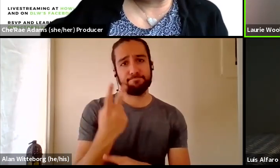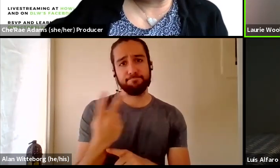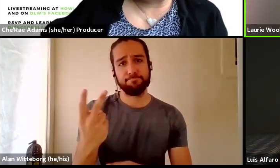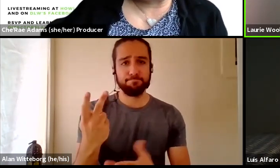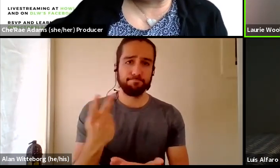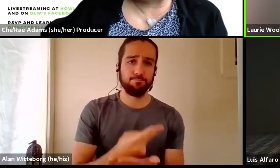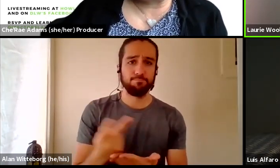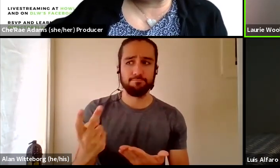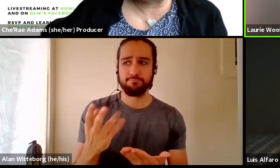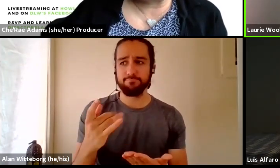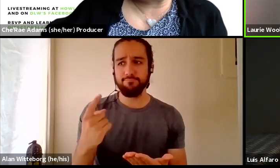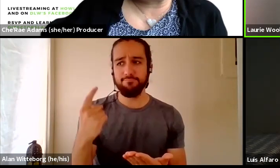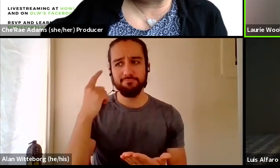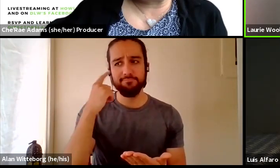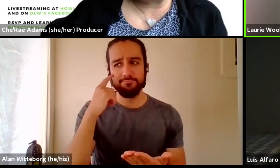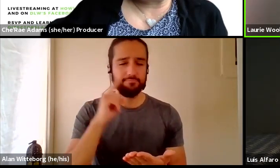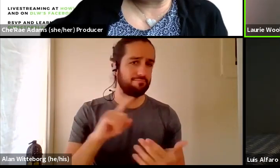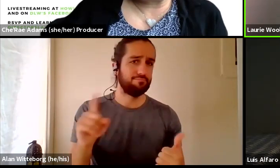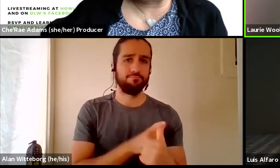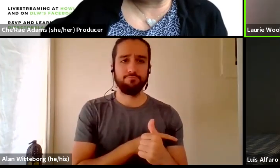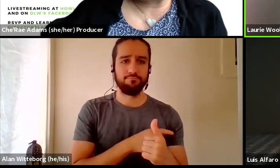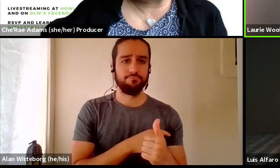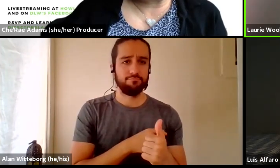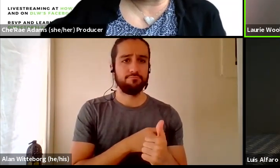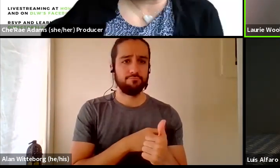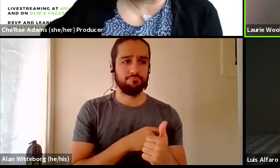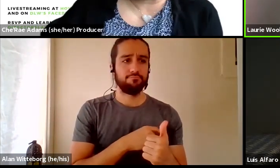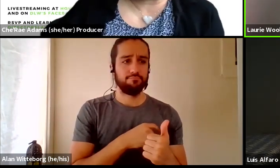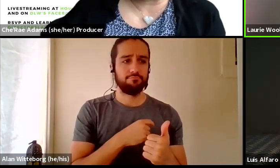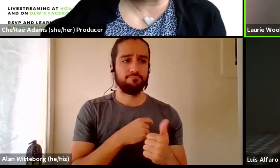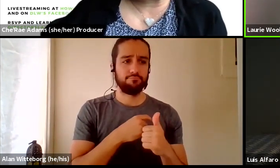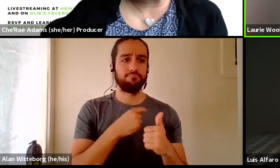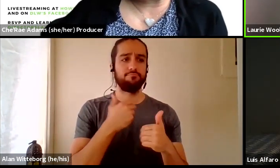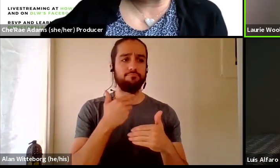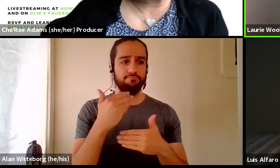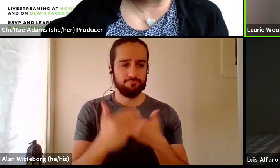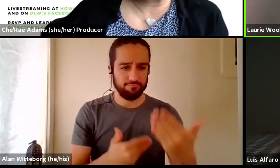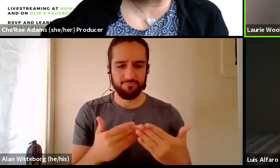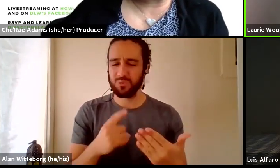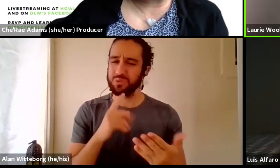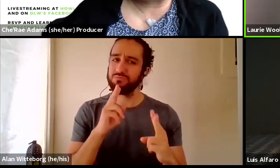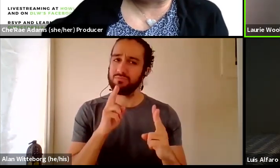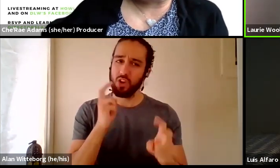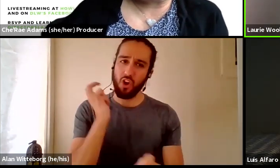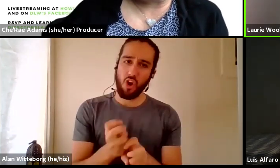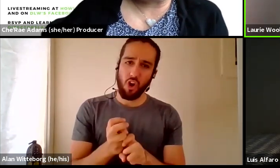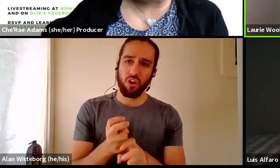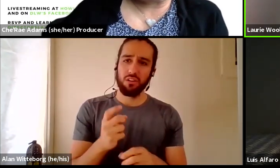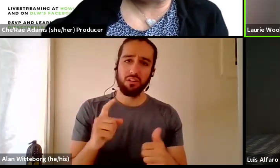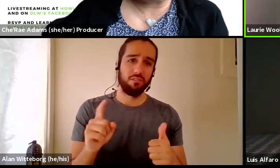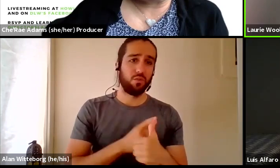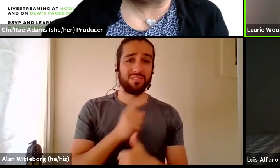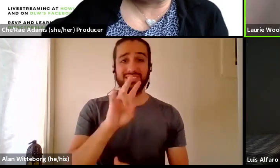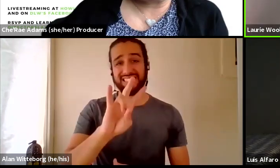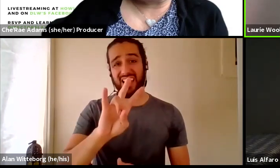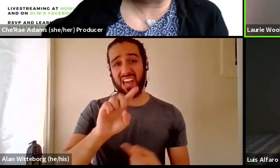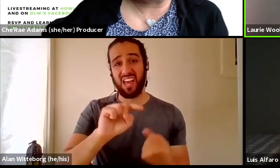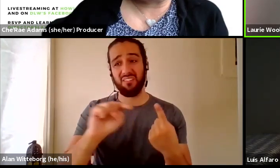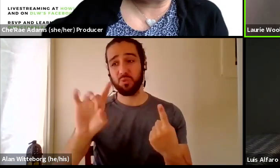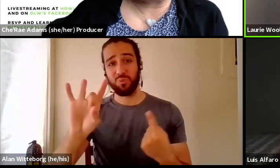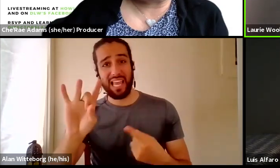very hard. I think it was like momentum that was moving me through the first 7 or 8 weeks of this. And